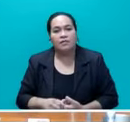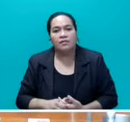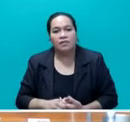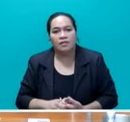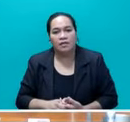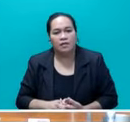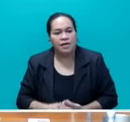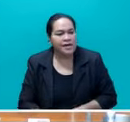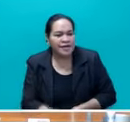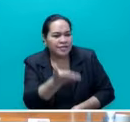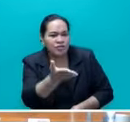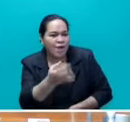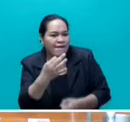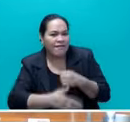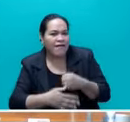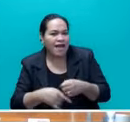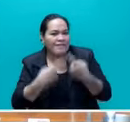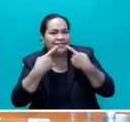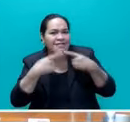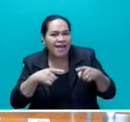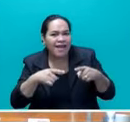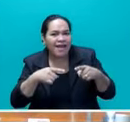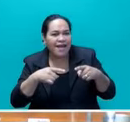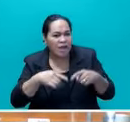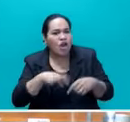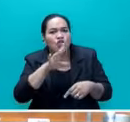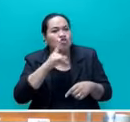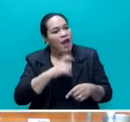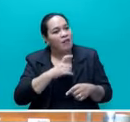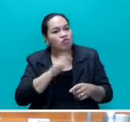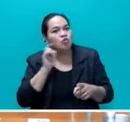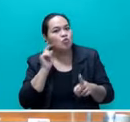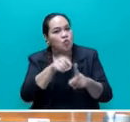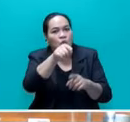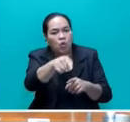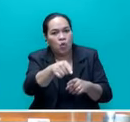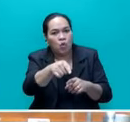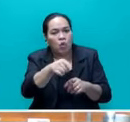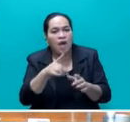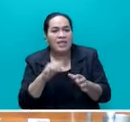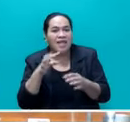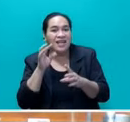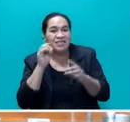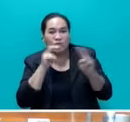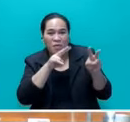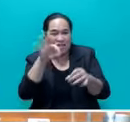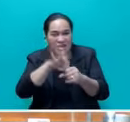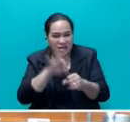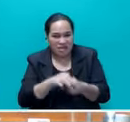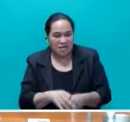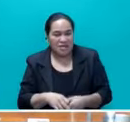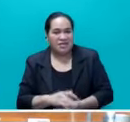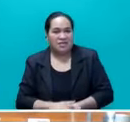he has not declared that he's actually suing the supervisor of elections and the attorney general from this action. So he's making his case here